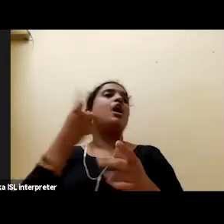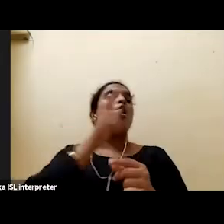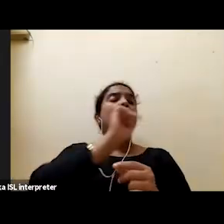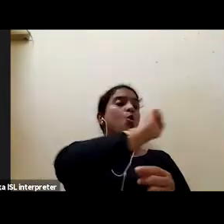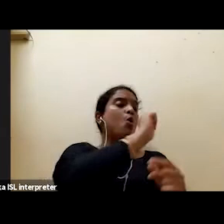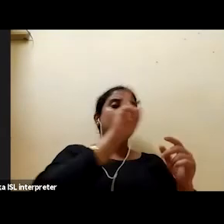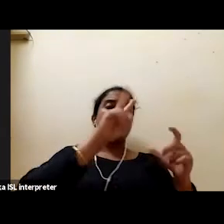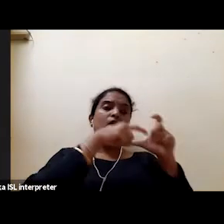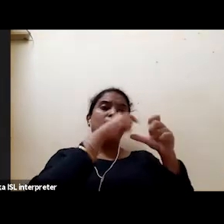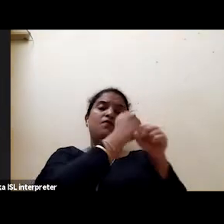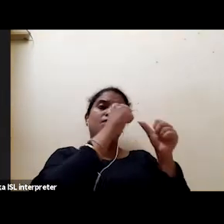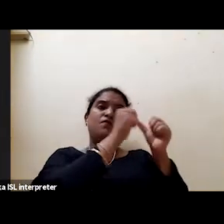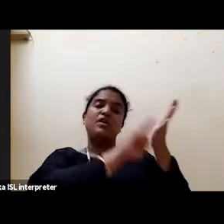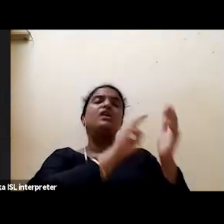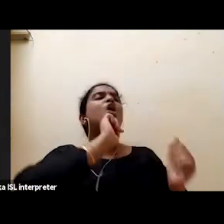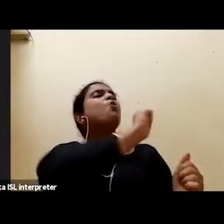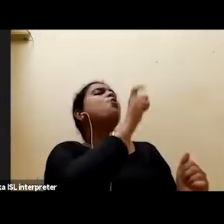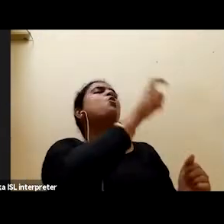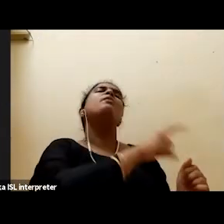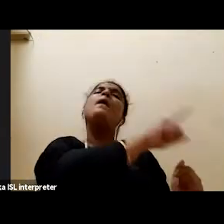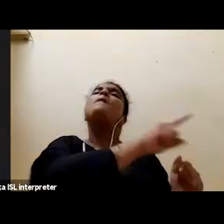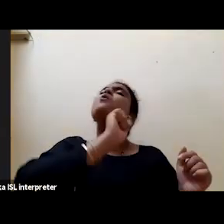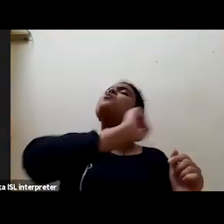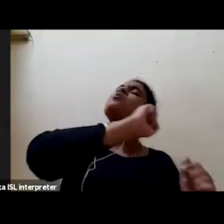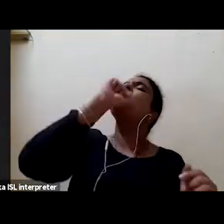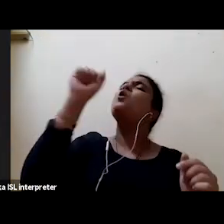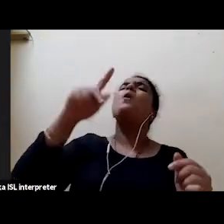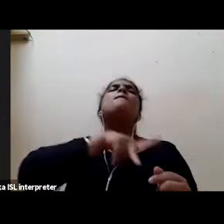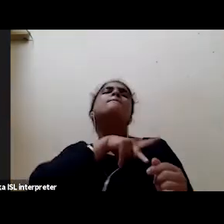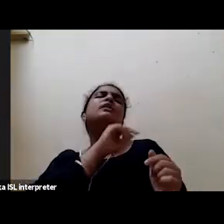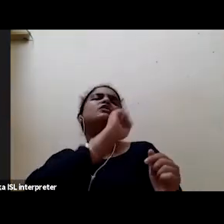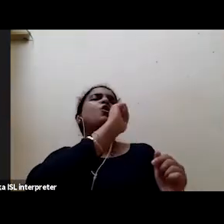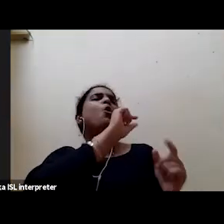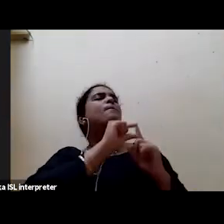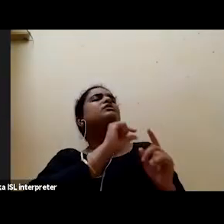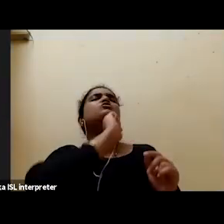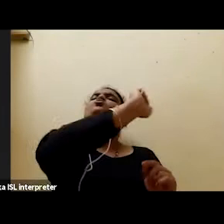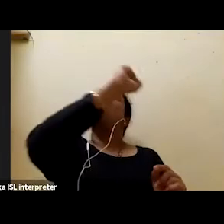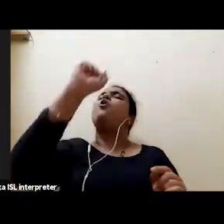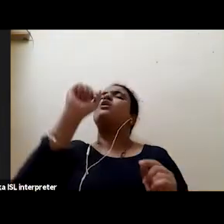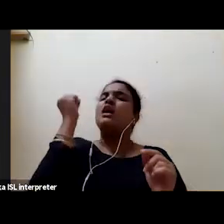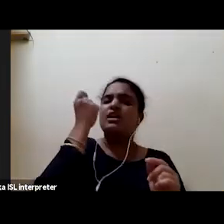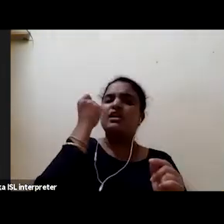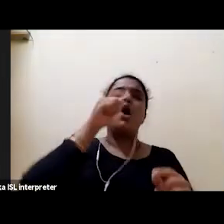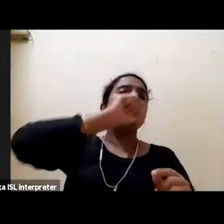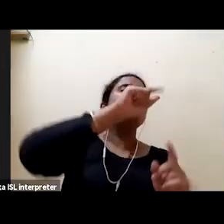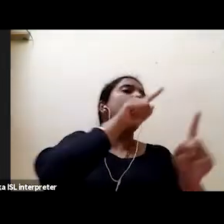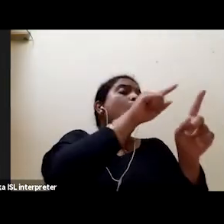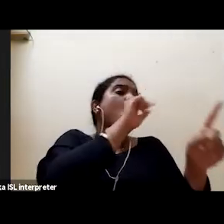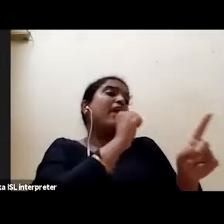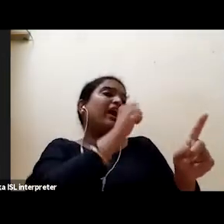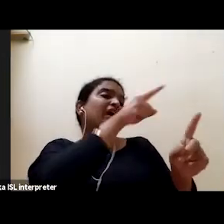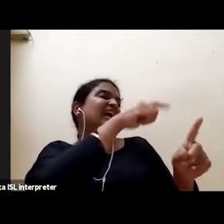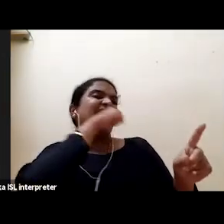So, please understand that food is an extremely personal choice, and it's very much a part of that person's life.